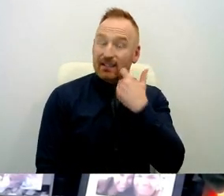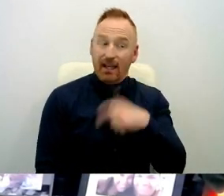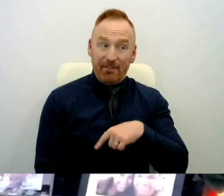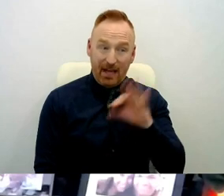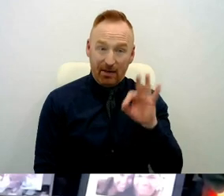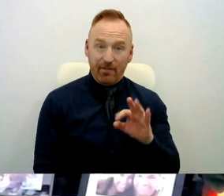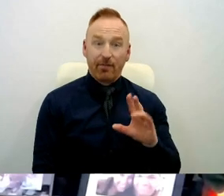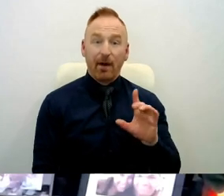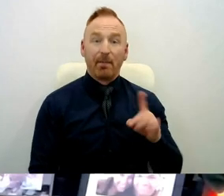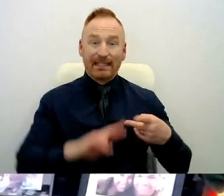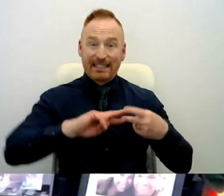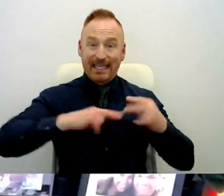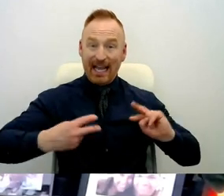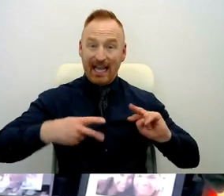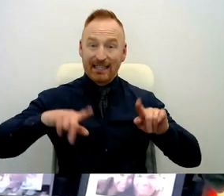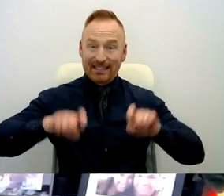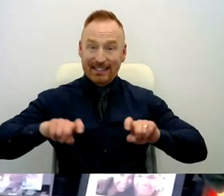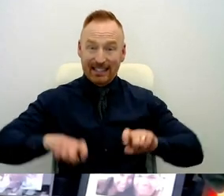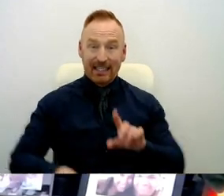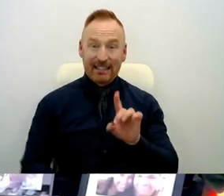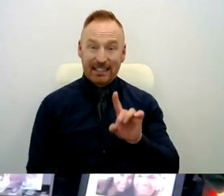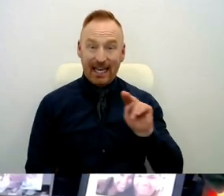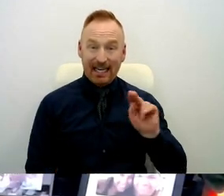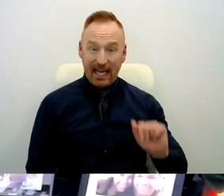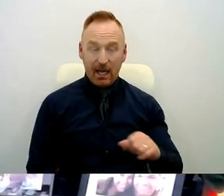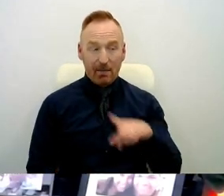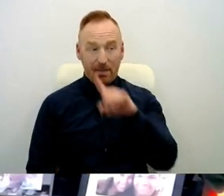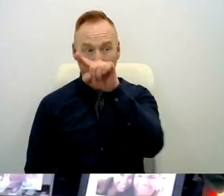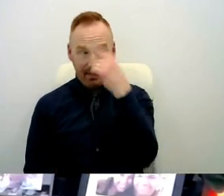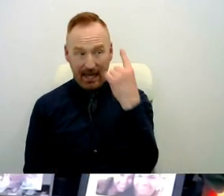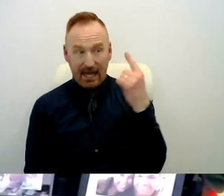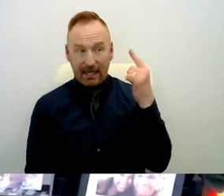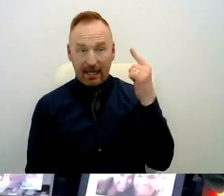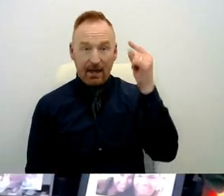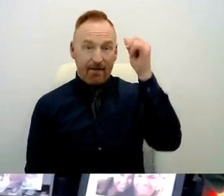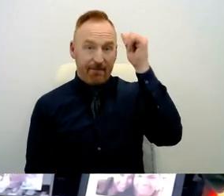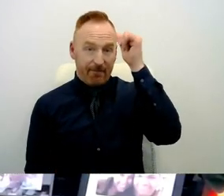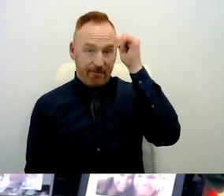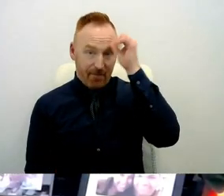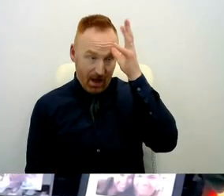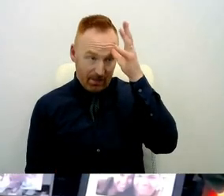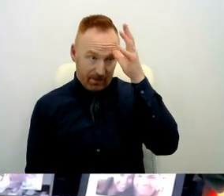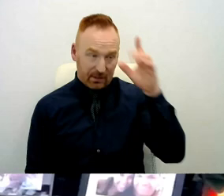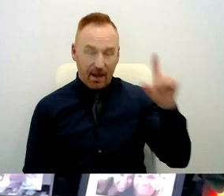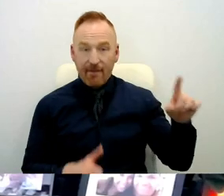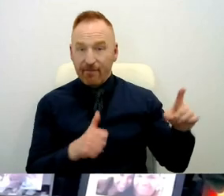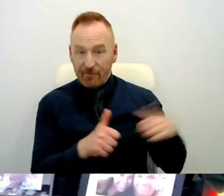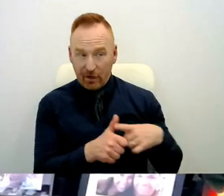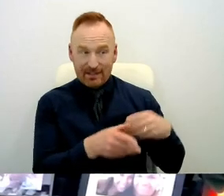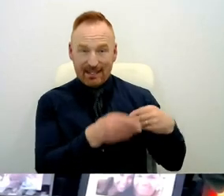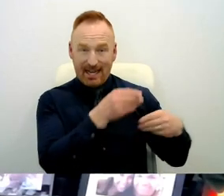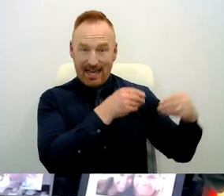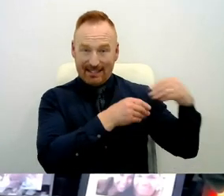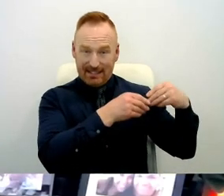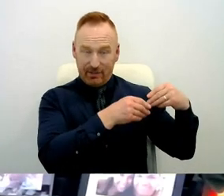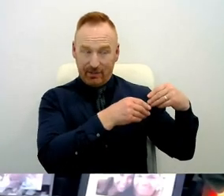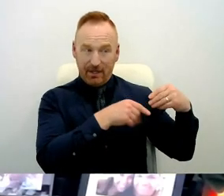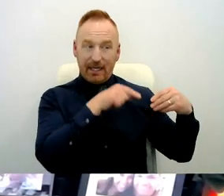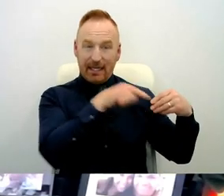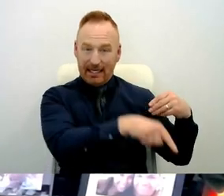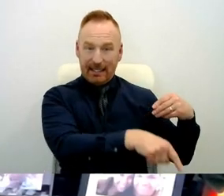out through DNA testing that my Black father's first ancestor is a Portuguese